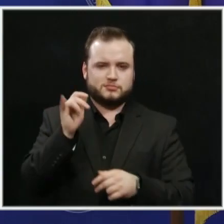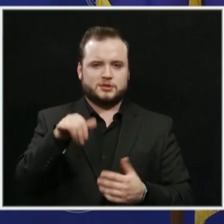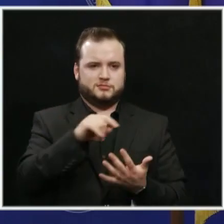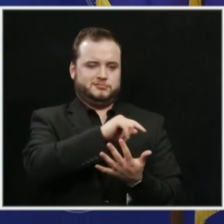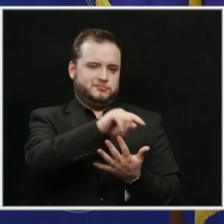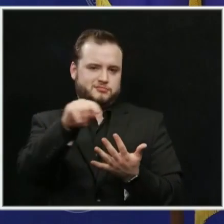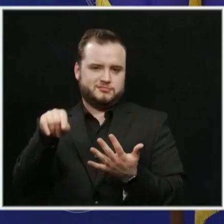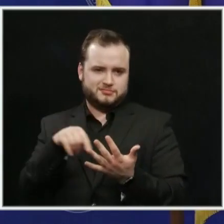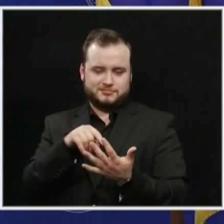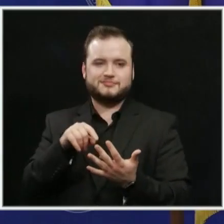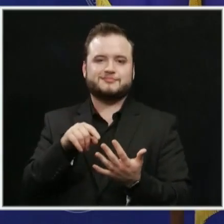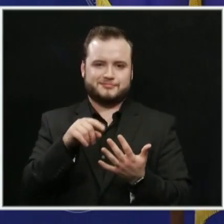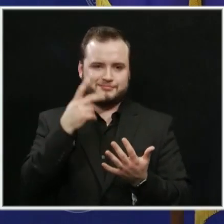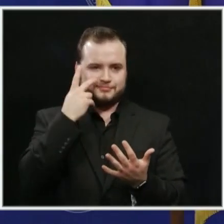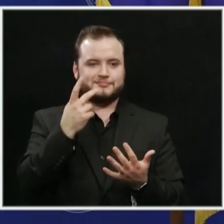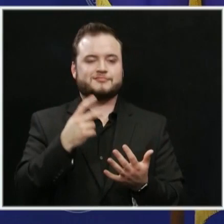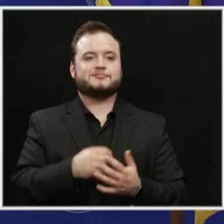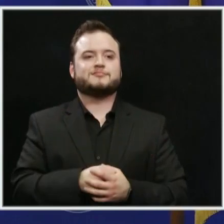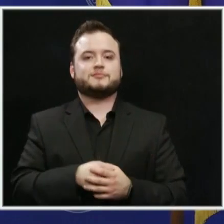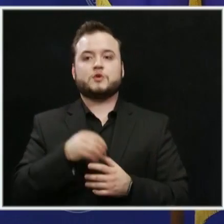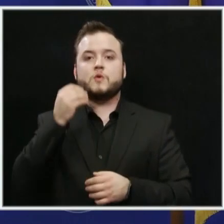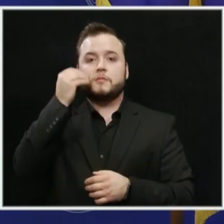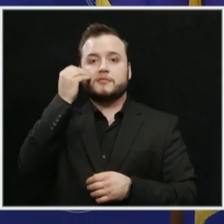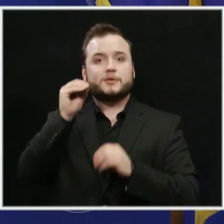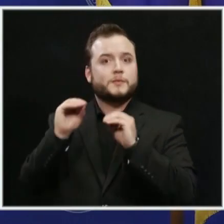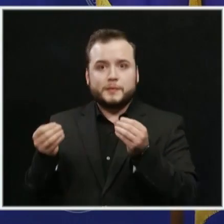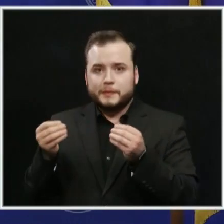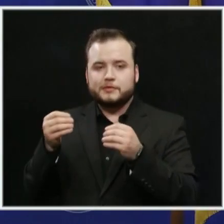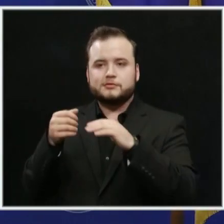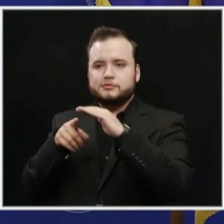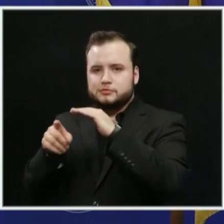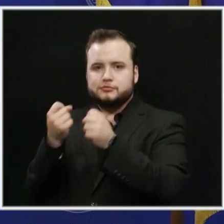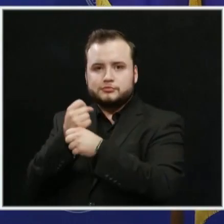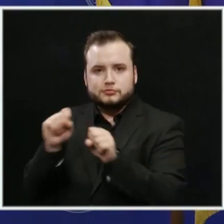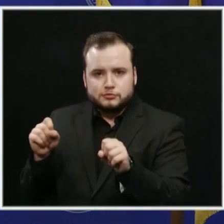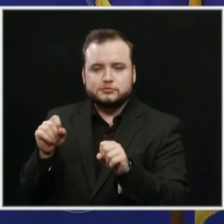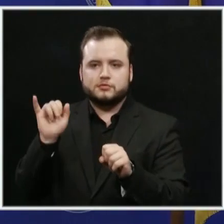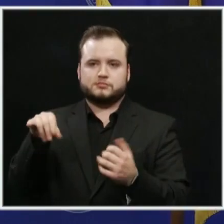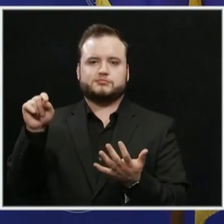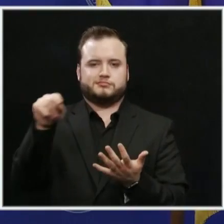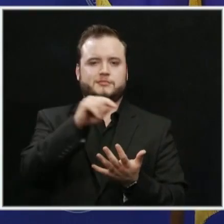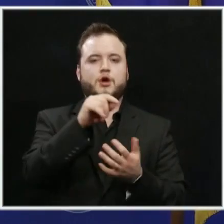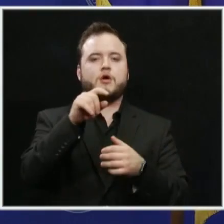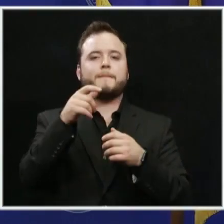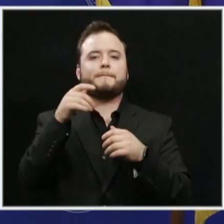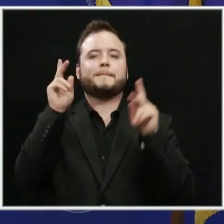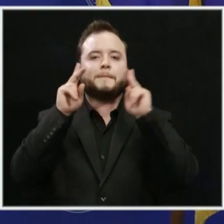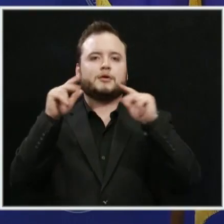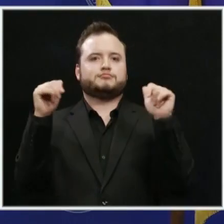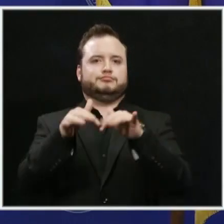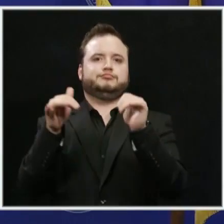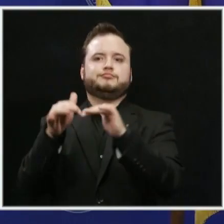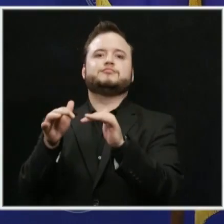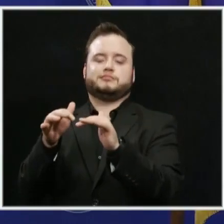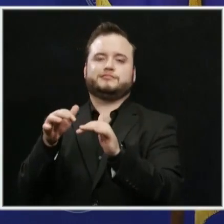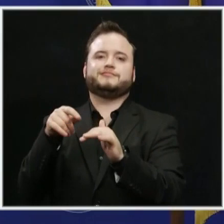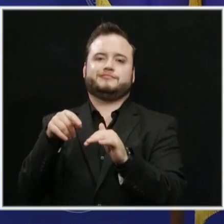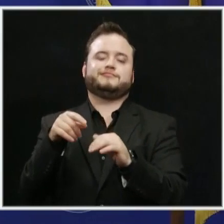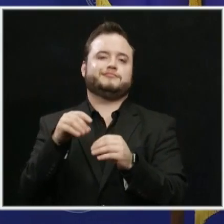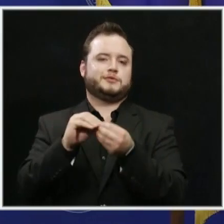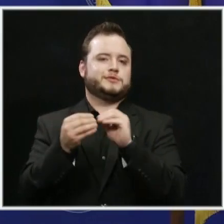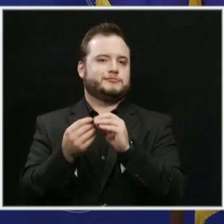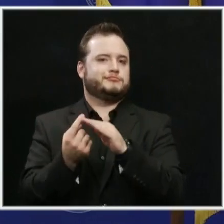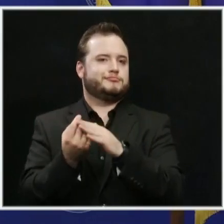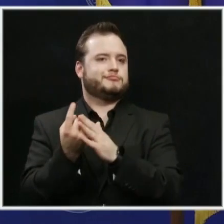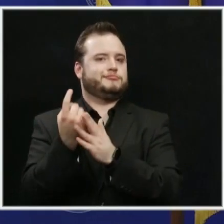care facilities in particular, where we know there's a concentration of risk, corrections facilities, homeless shelters, and now congregate work settings, where